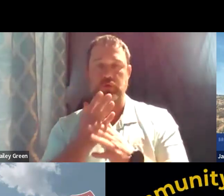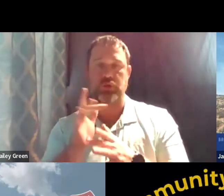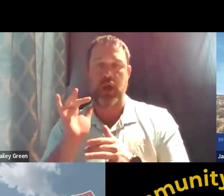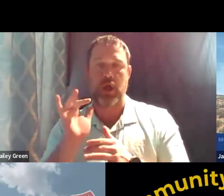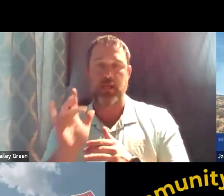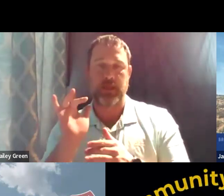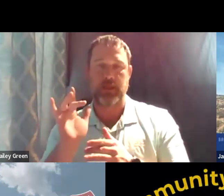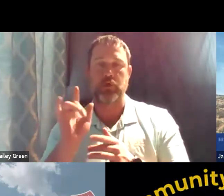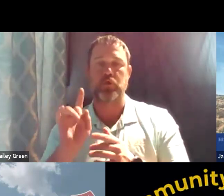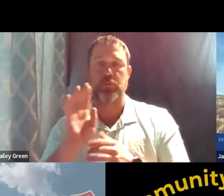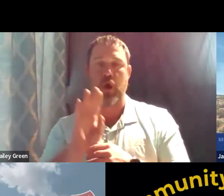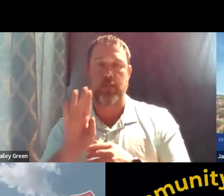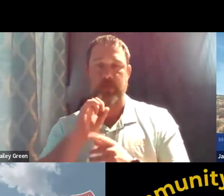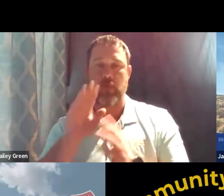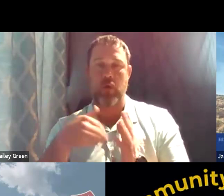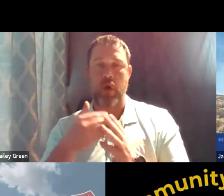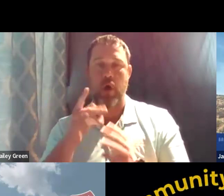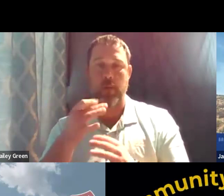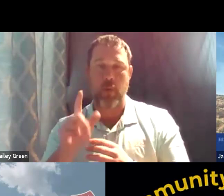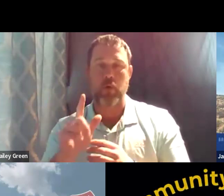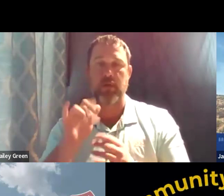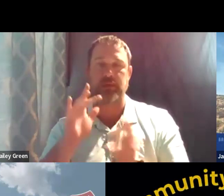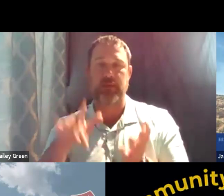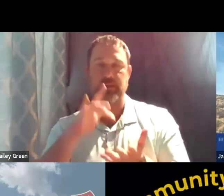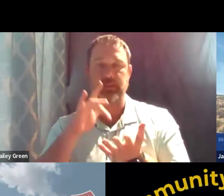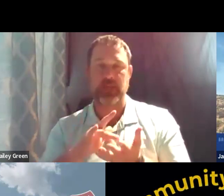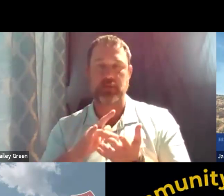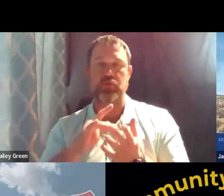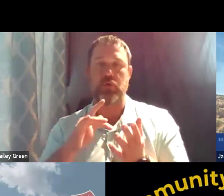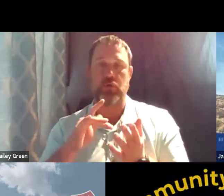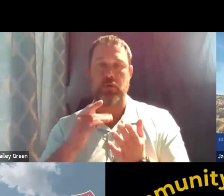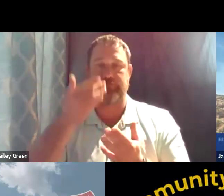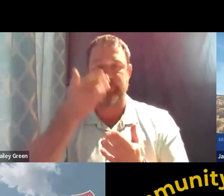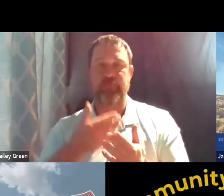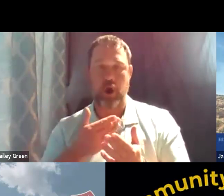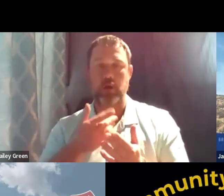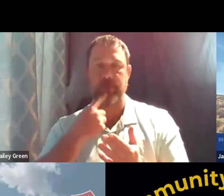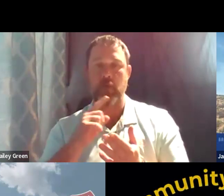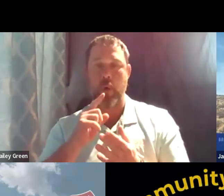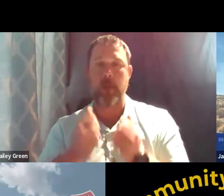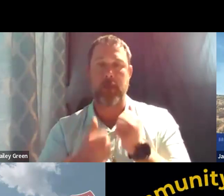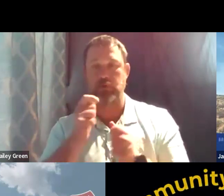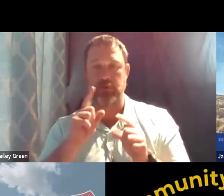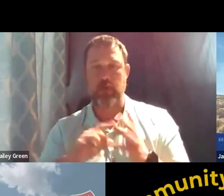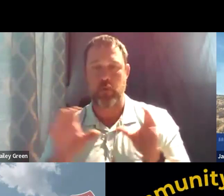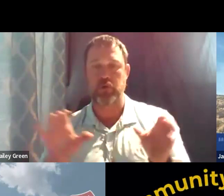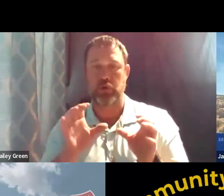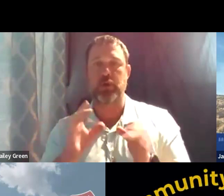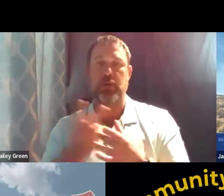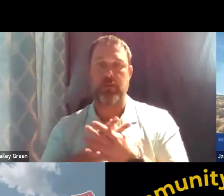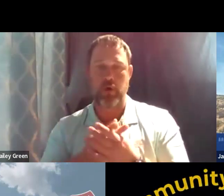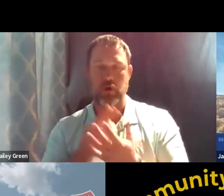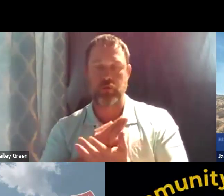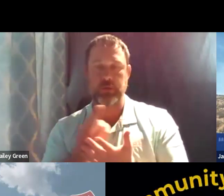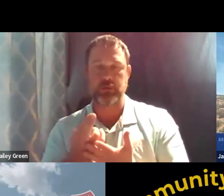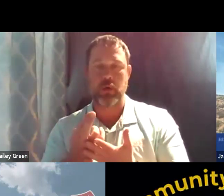the Broadband for All portal, which is really the central kind of storefront for most of what we're doing. The partner resource